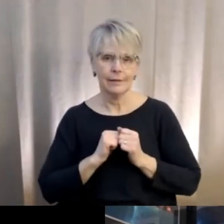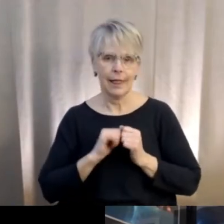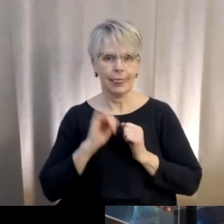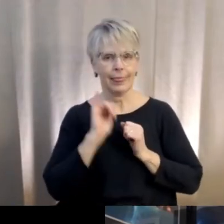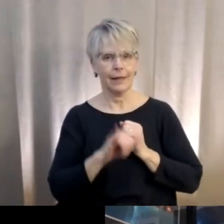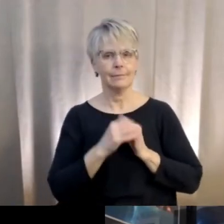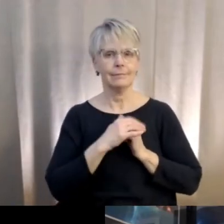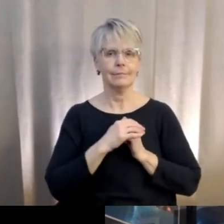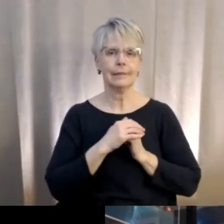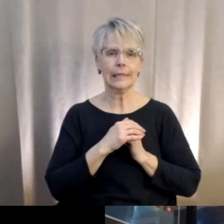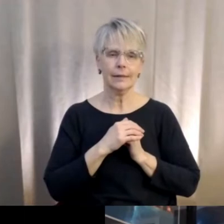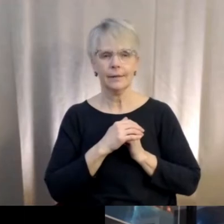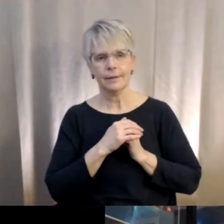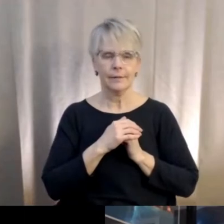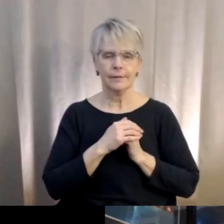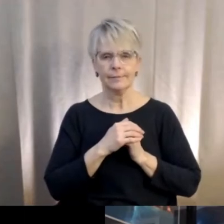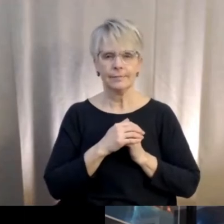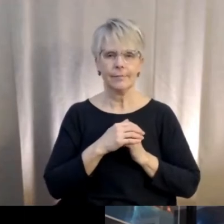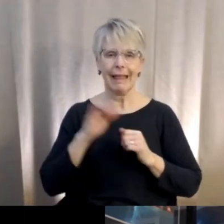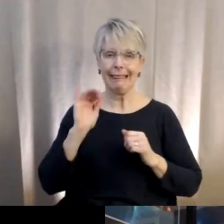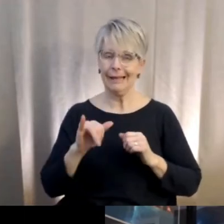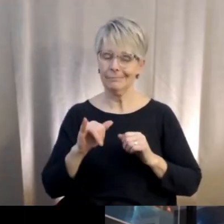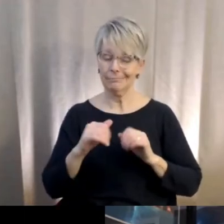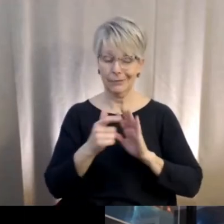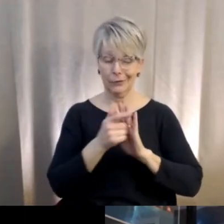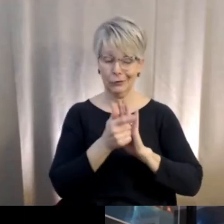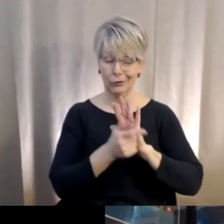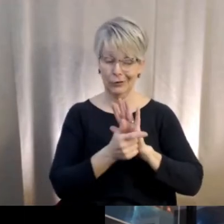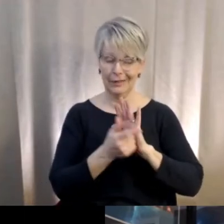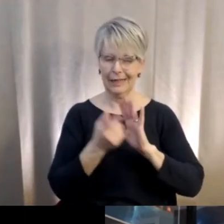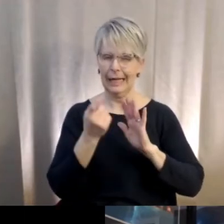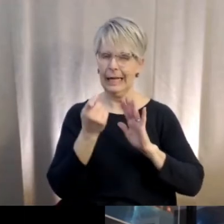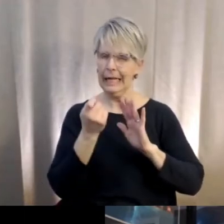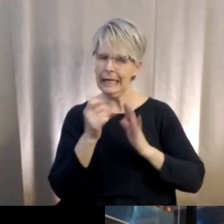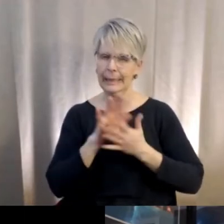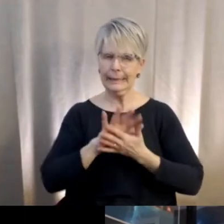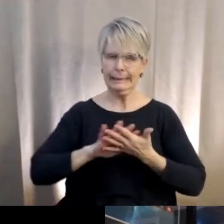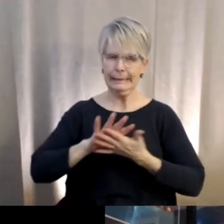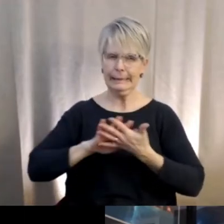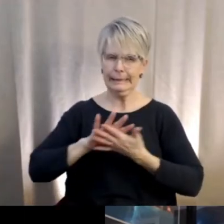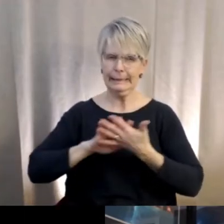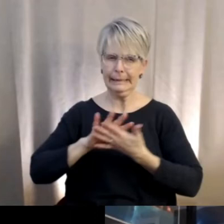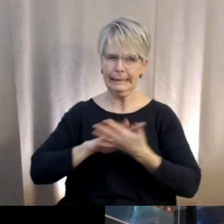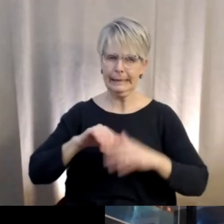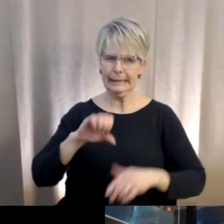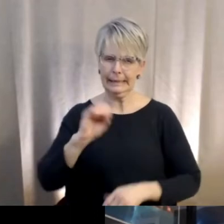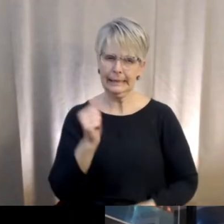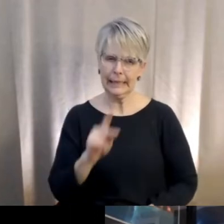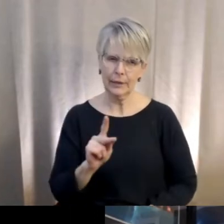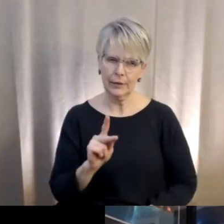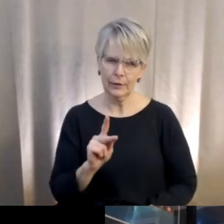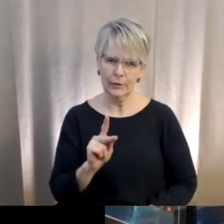it's the ruling and the legislation is a bit more ambiguous in Saskatchewan, so like that